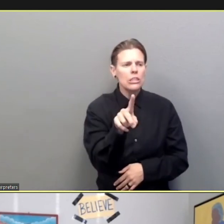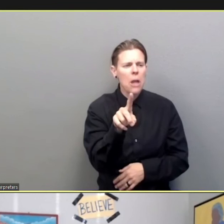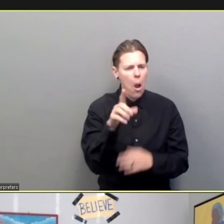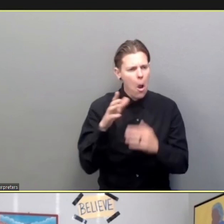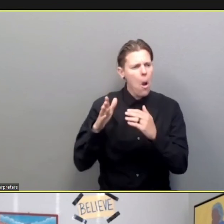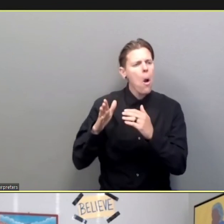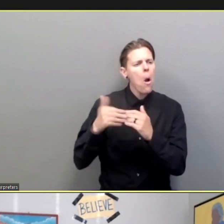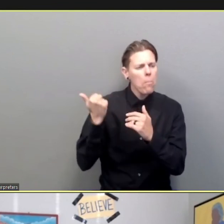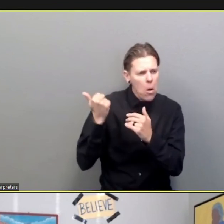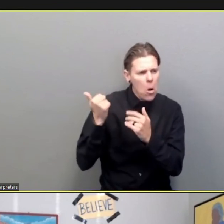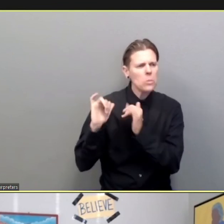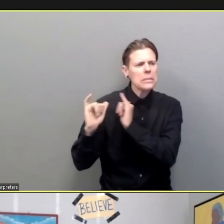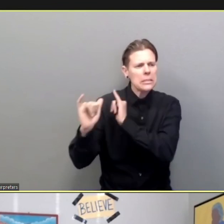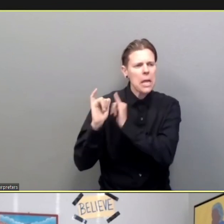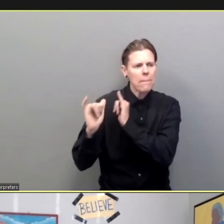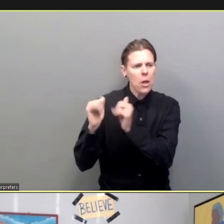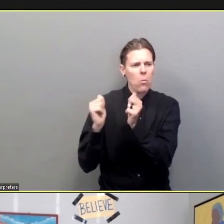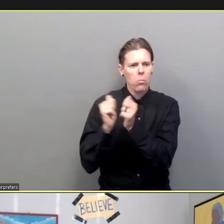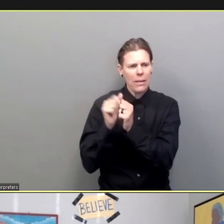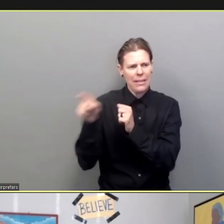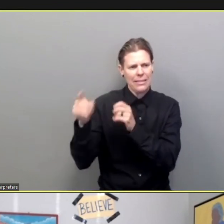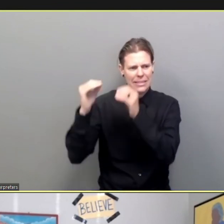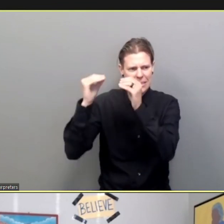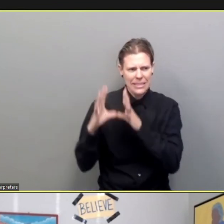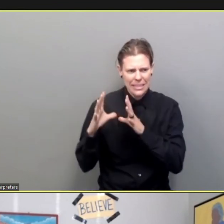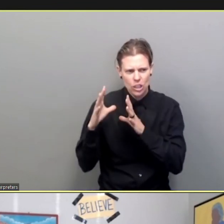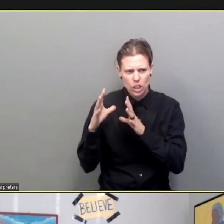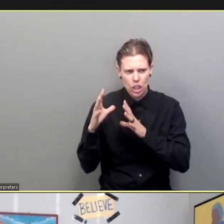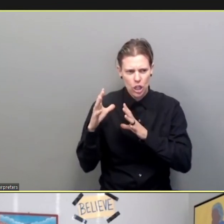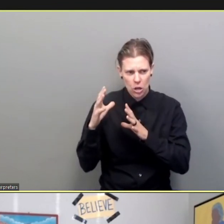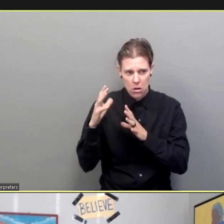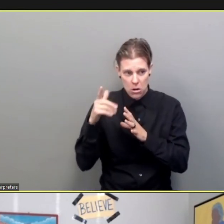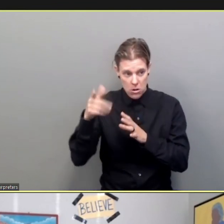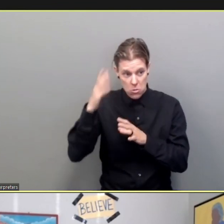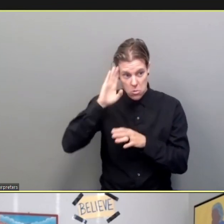of teachers, but in a different context. I recently heard from a